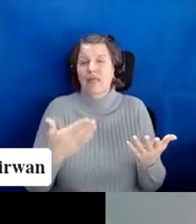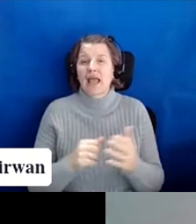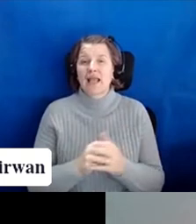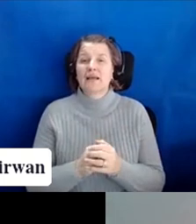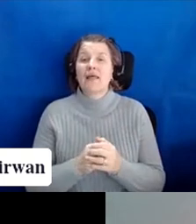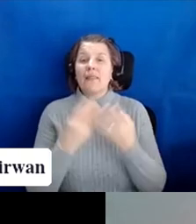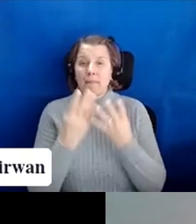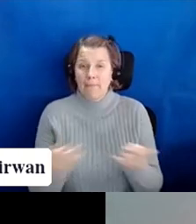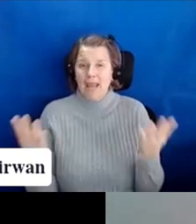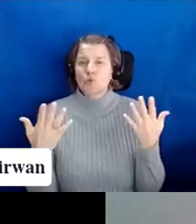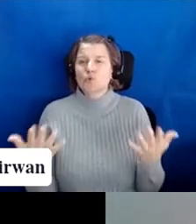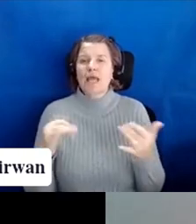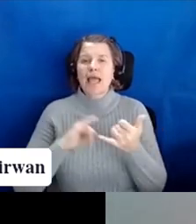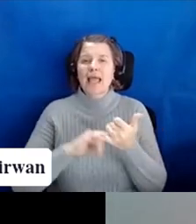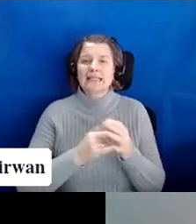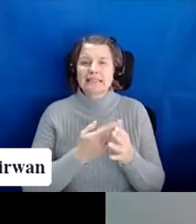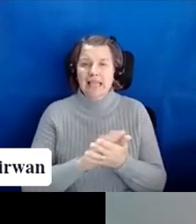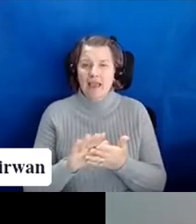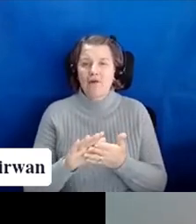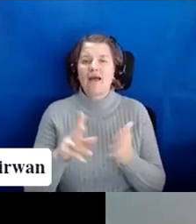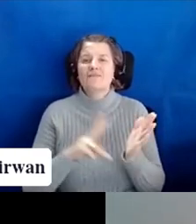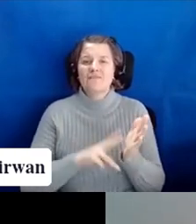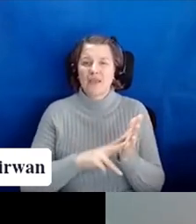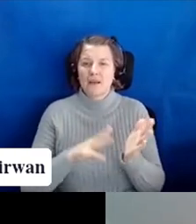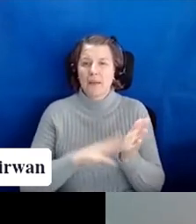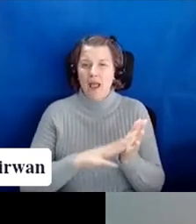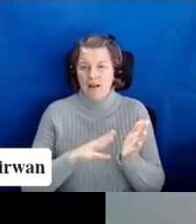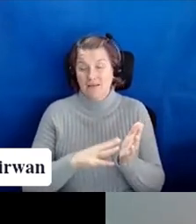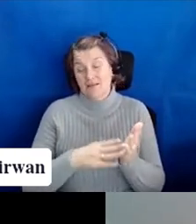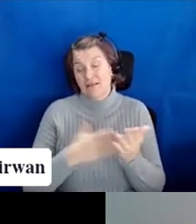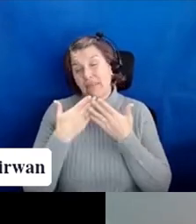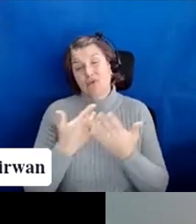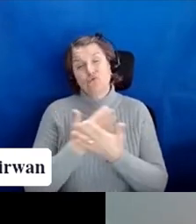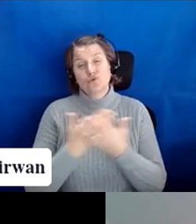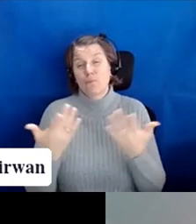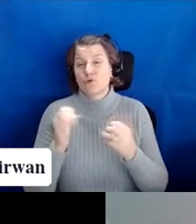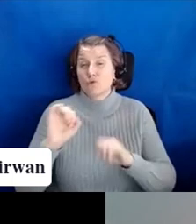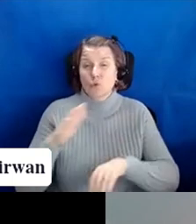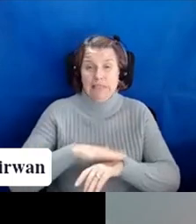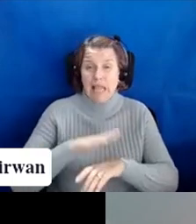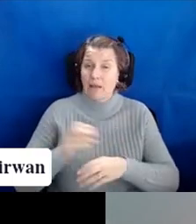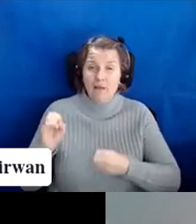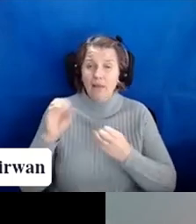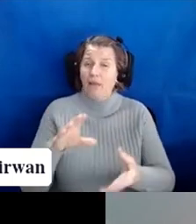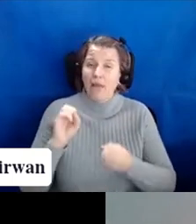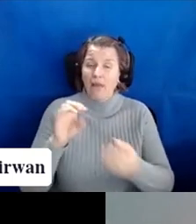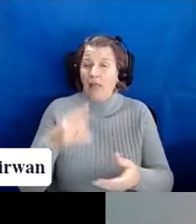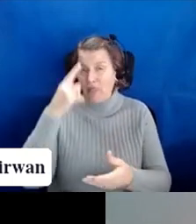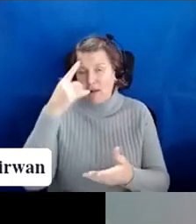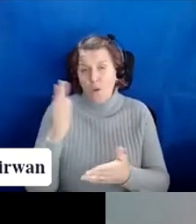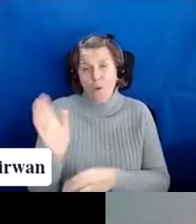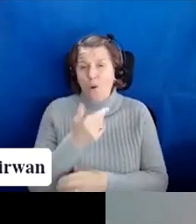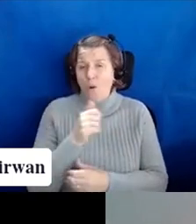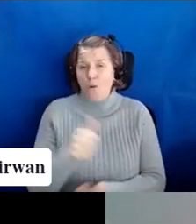the panel today, Sarah, Vivian and Markus. Thank you ever so much for giving your time. And I thought you all were